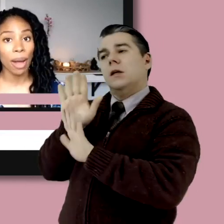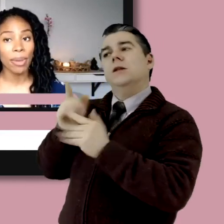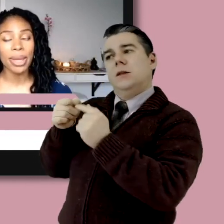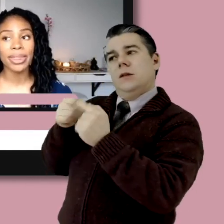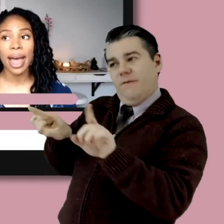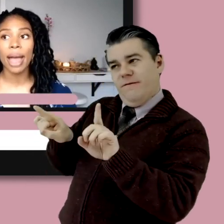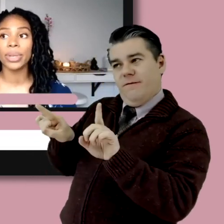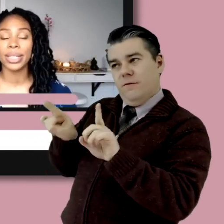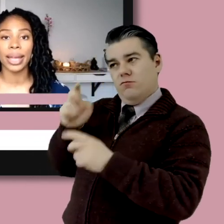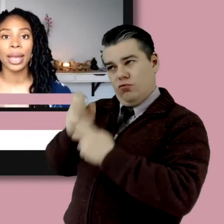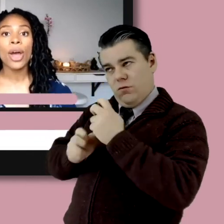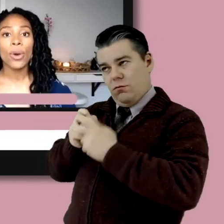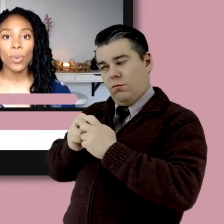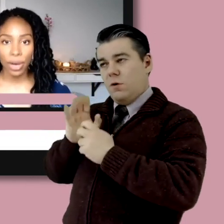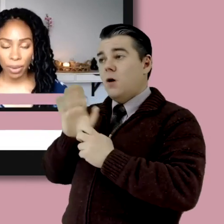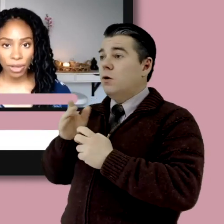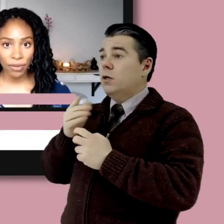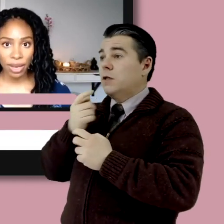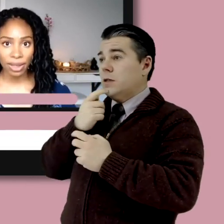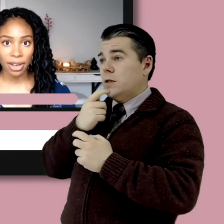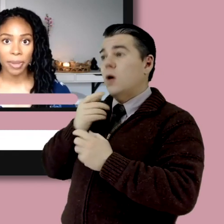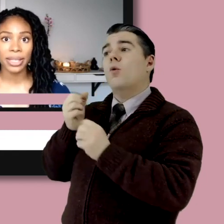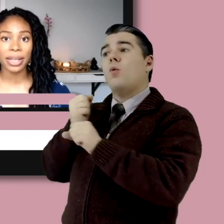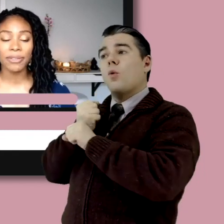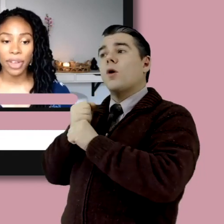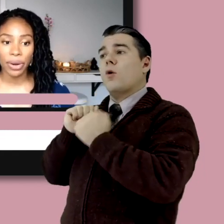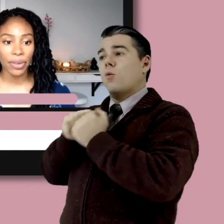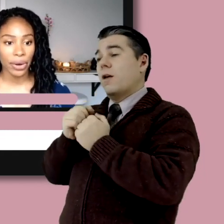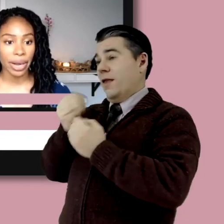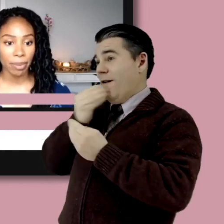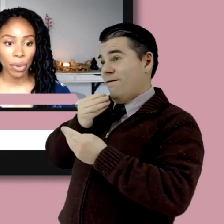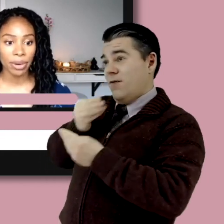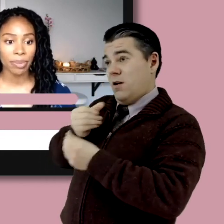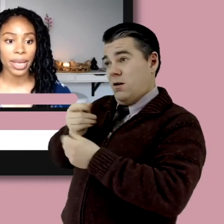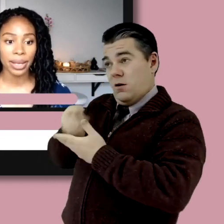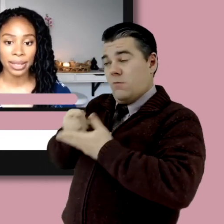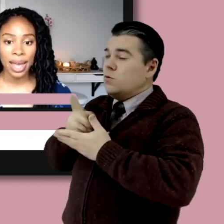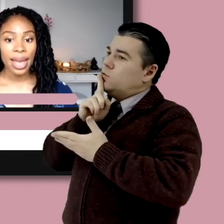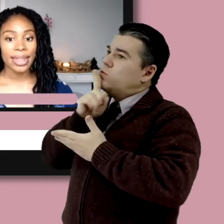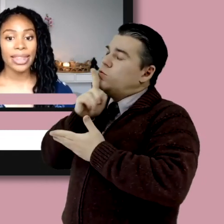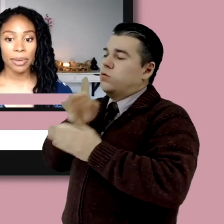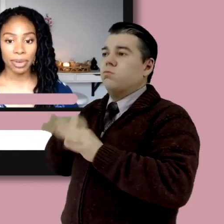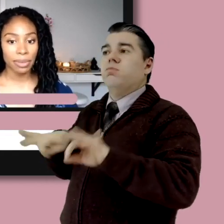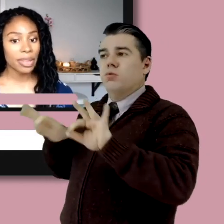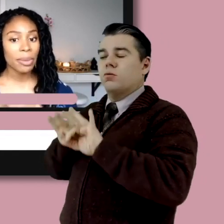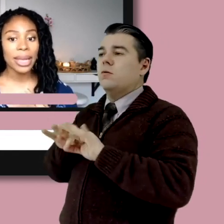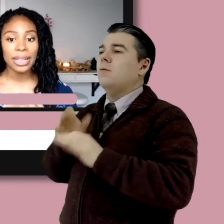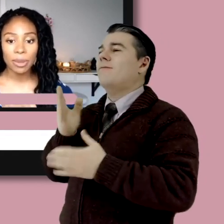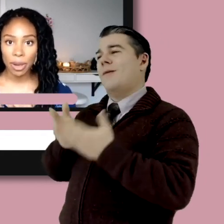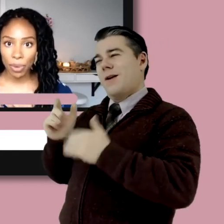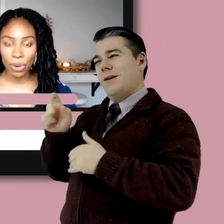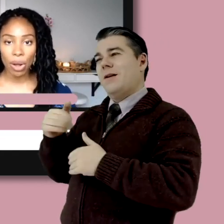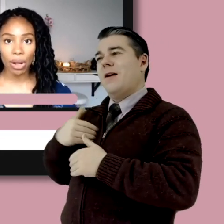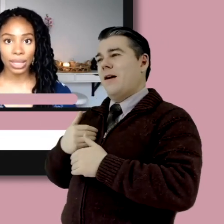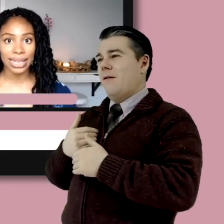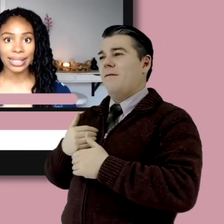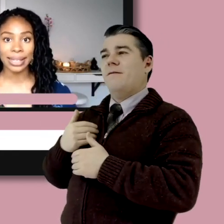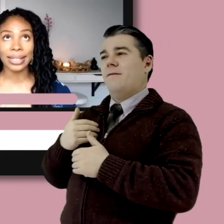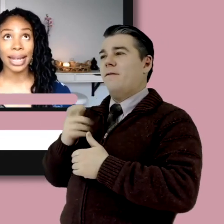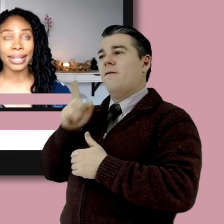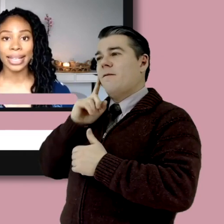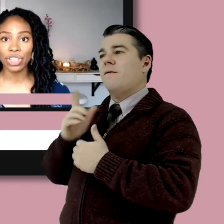different problem. And that, I would say, working with a feeding therapist is very, very important because there may need to be a protocol